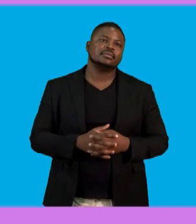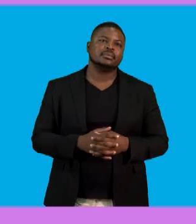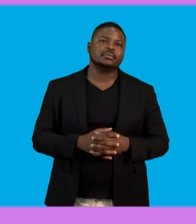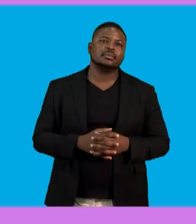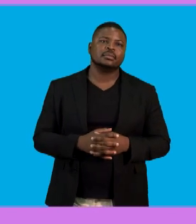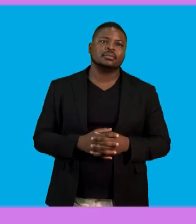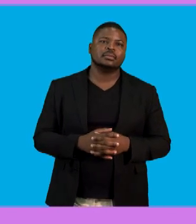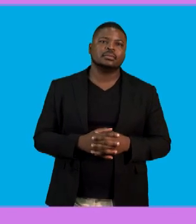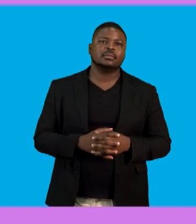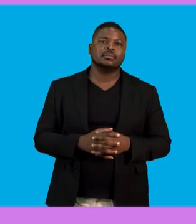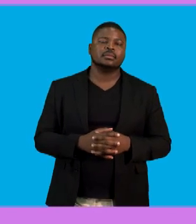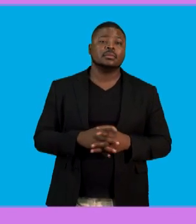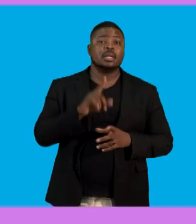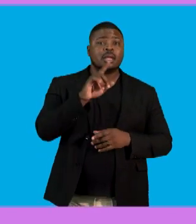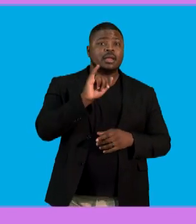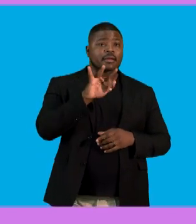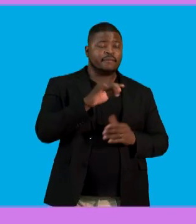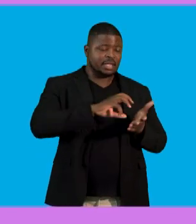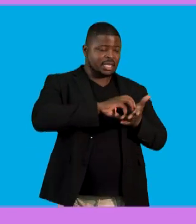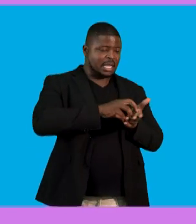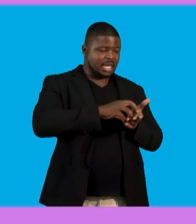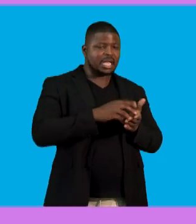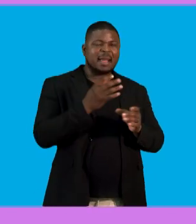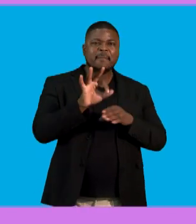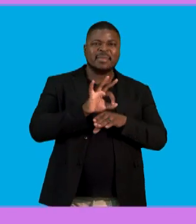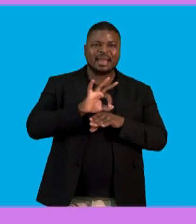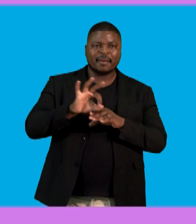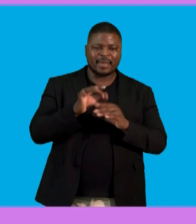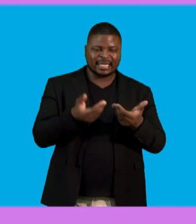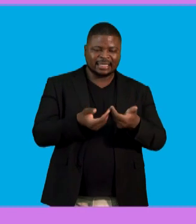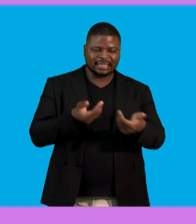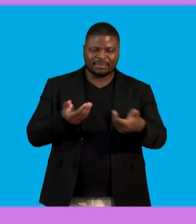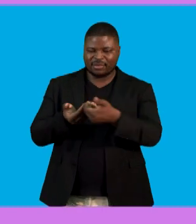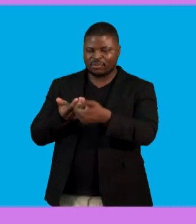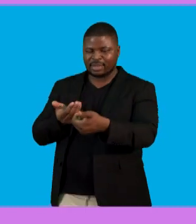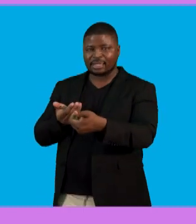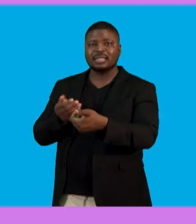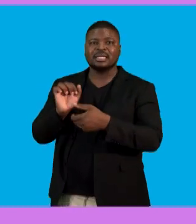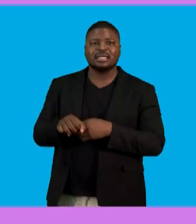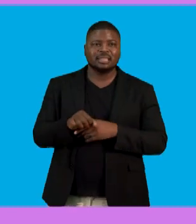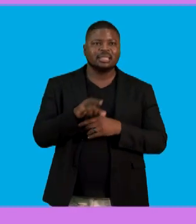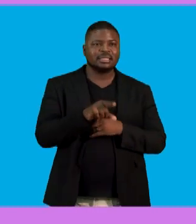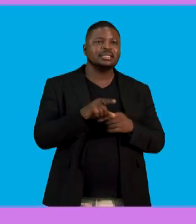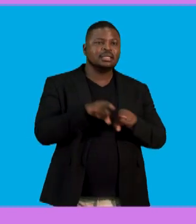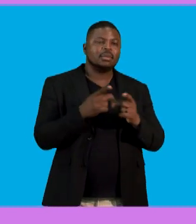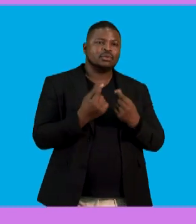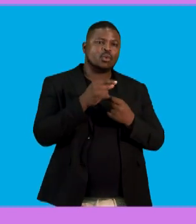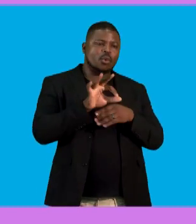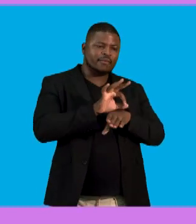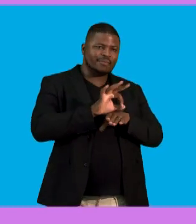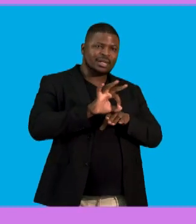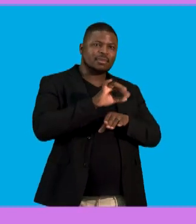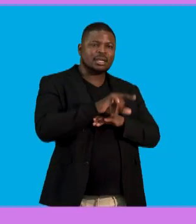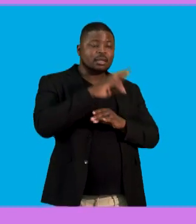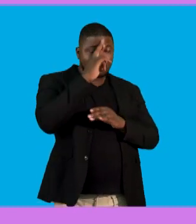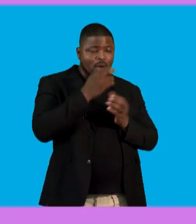Right. If these cakes are prepared separately, we're already done with the preparation, and the oven can bake